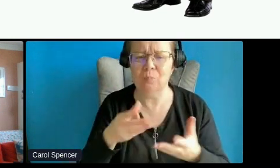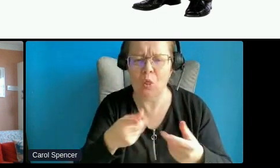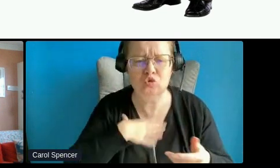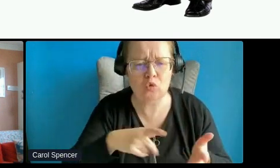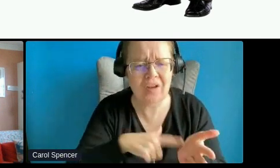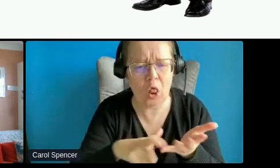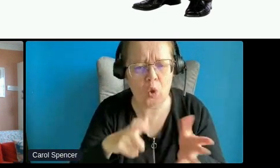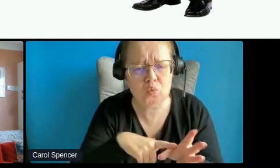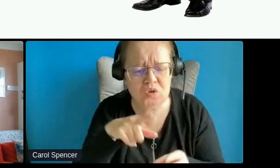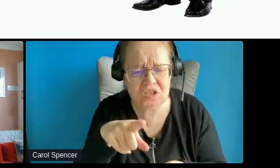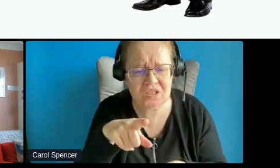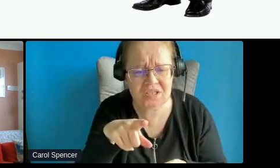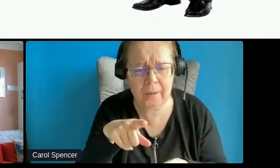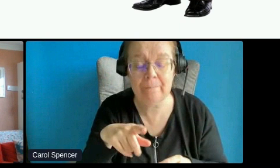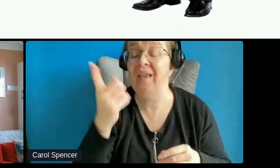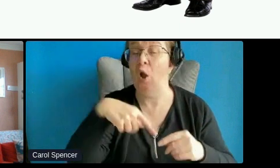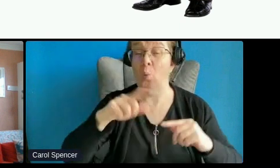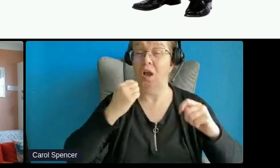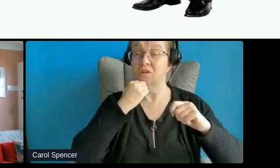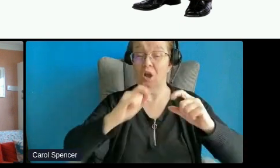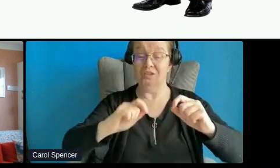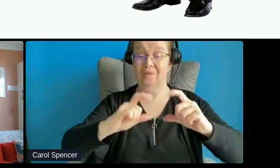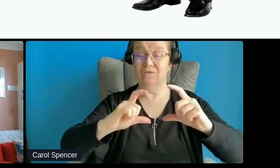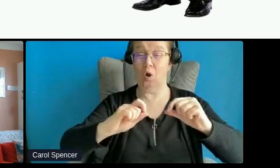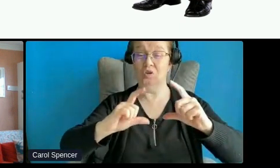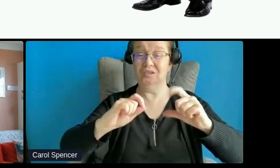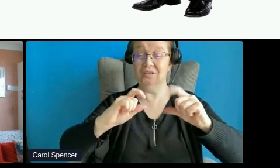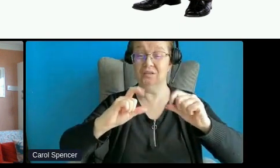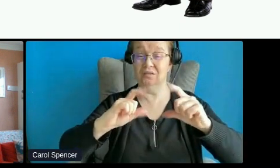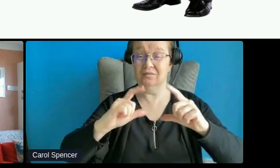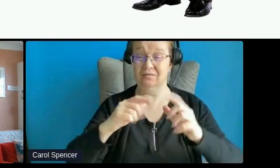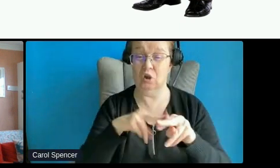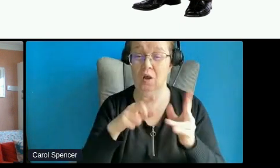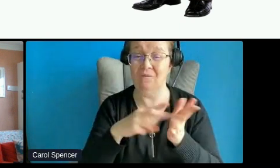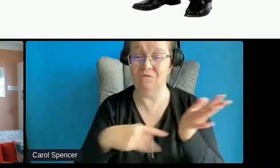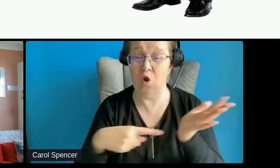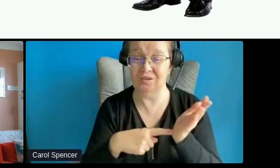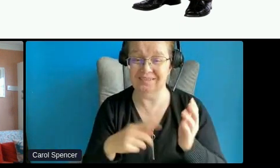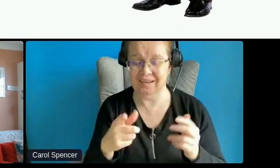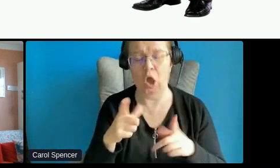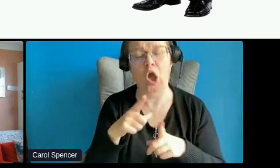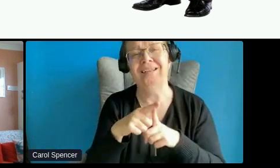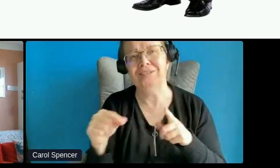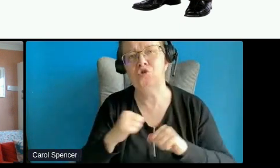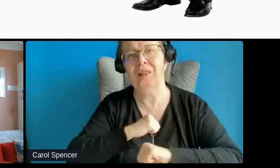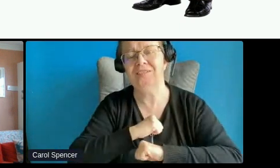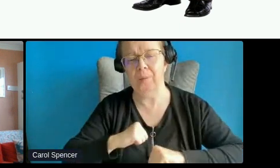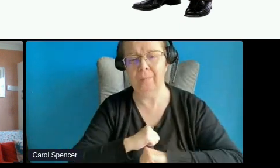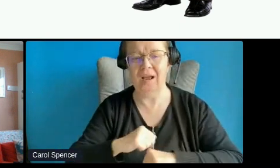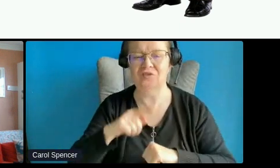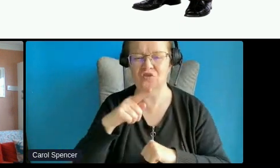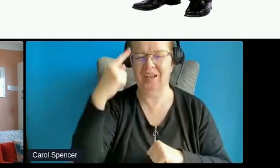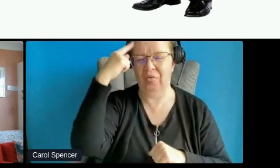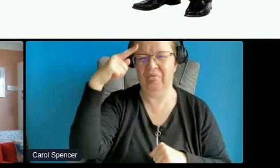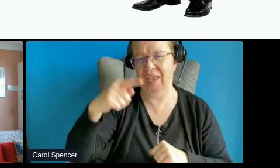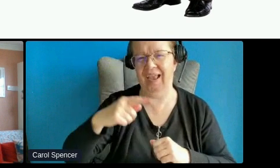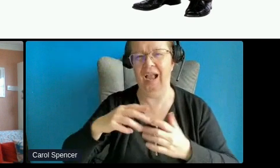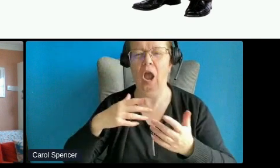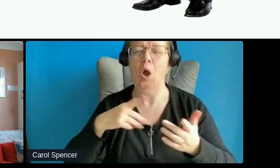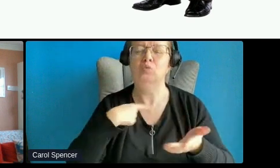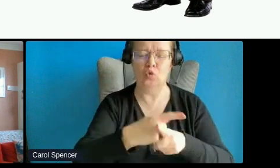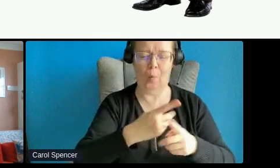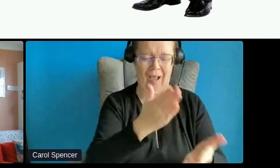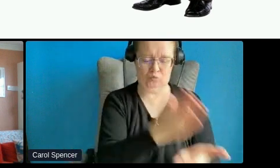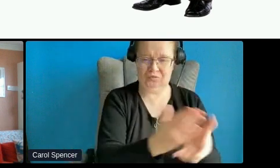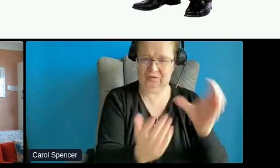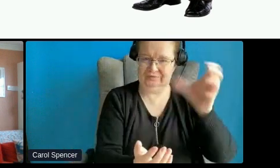was just going to say about the size of fonts and stuff that's used on a lot of things. Yes, digital space, obviously, but thinking more in terms of that physical space of technical